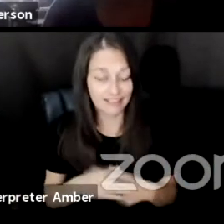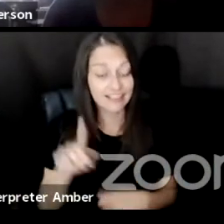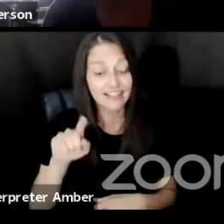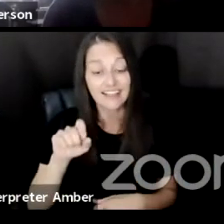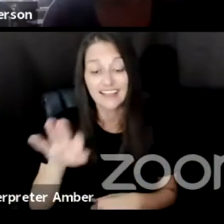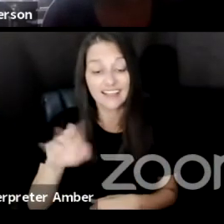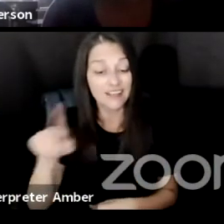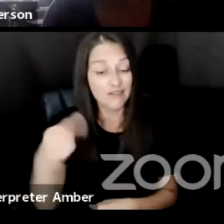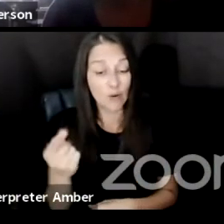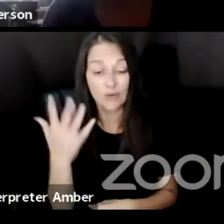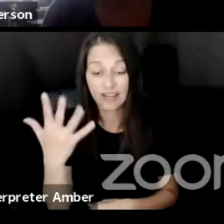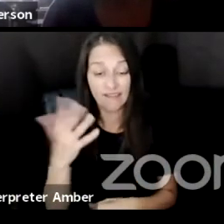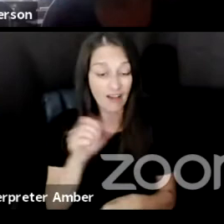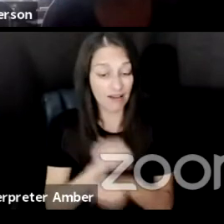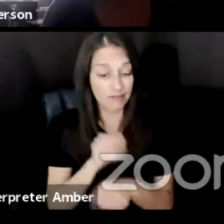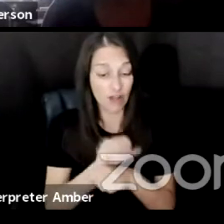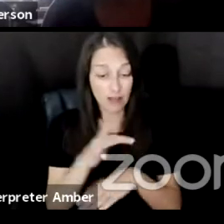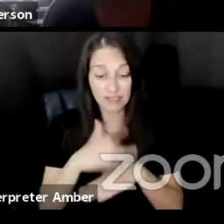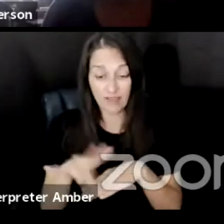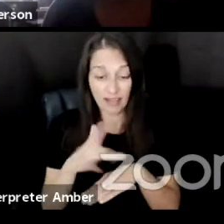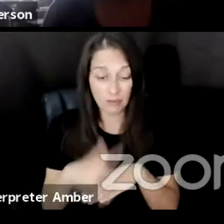So